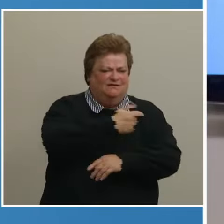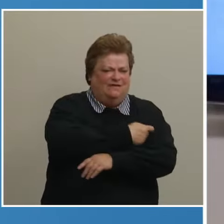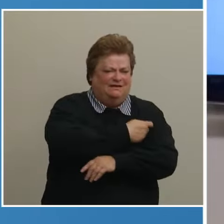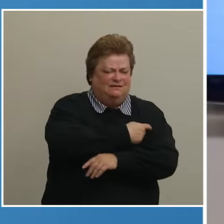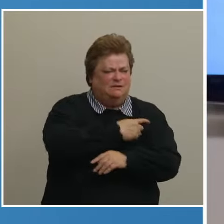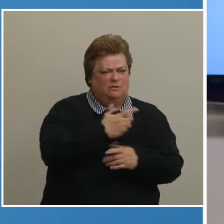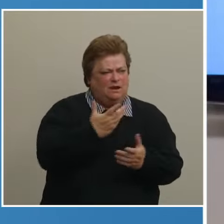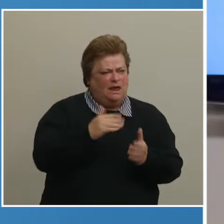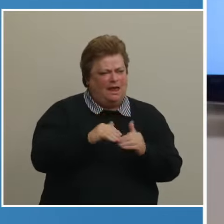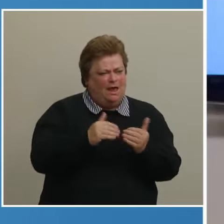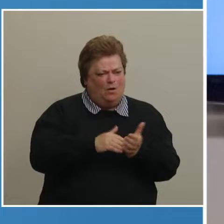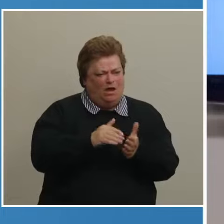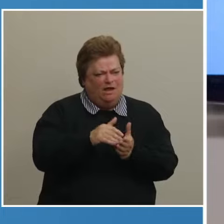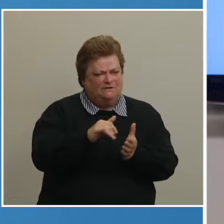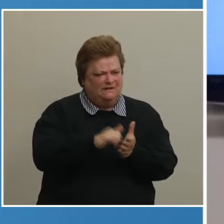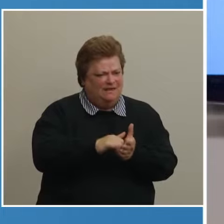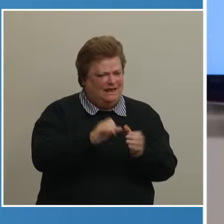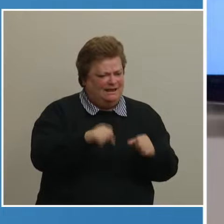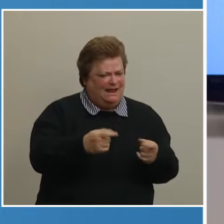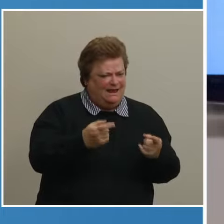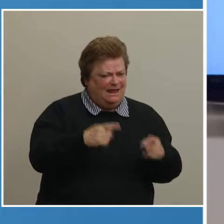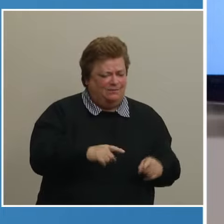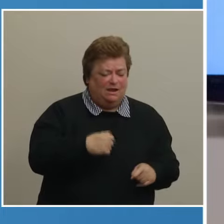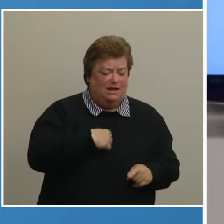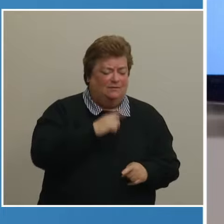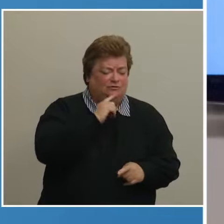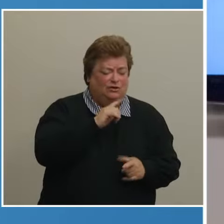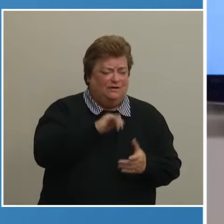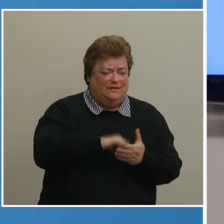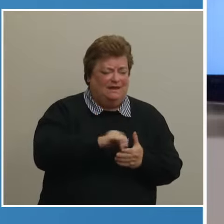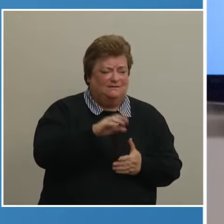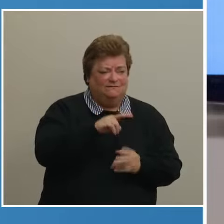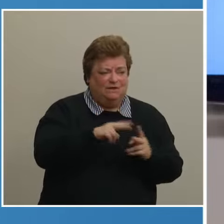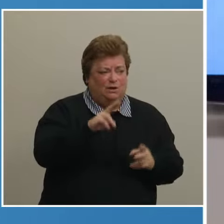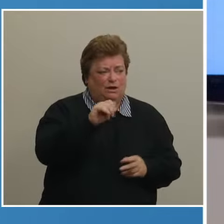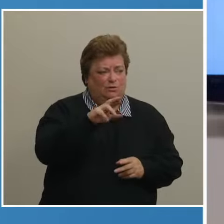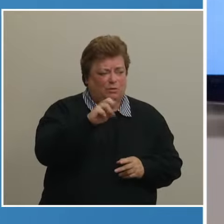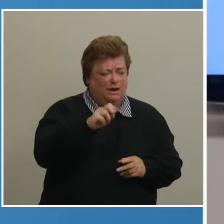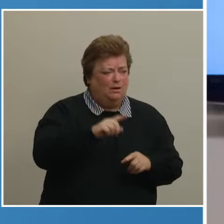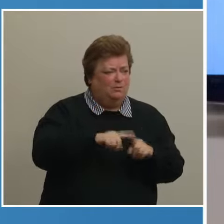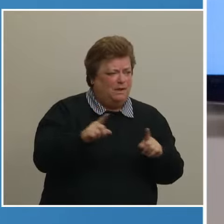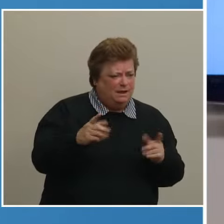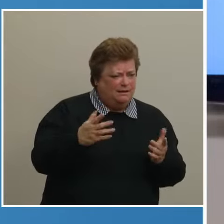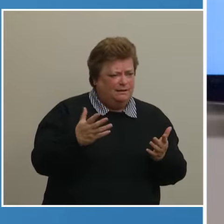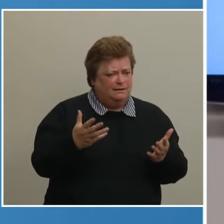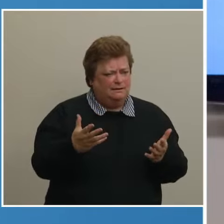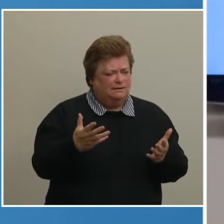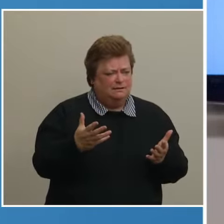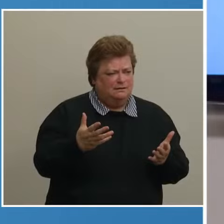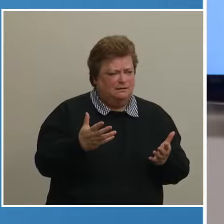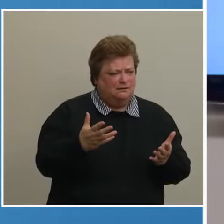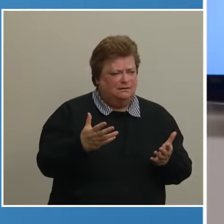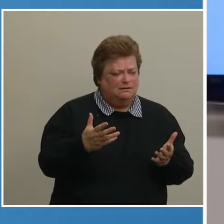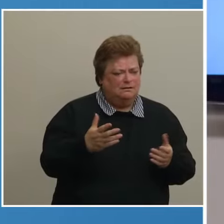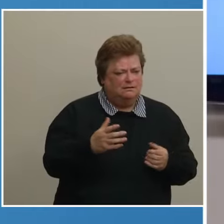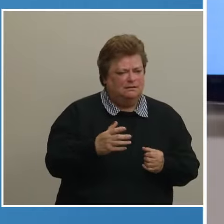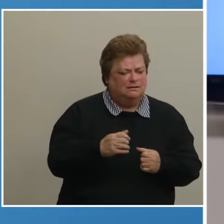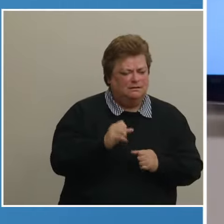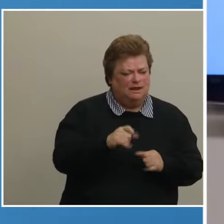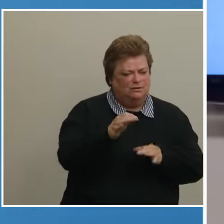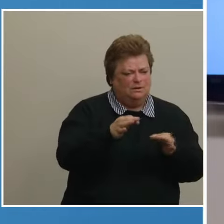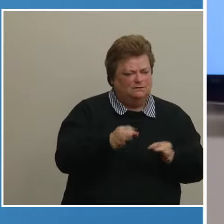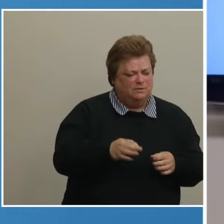that happens, or I'm assuming it's a very rare event where somebody has to be has to go away from